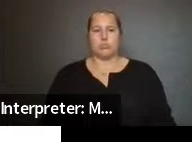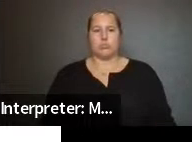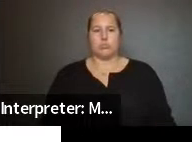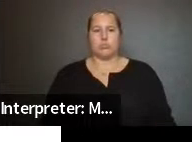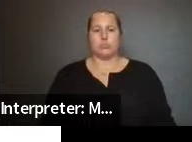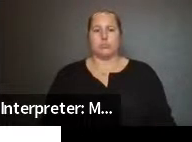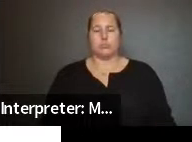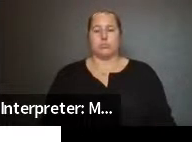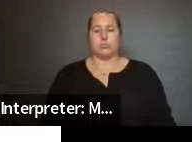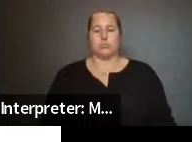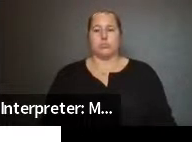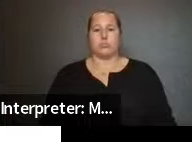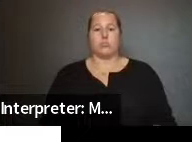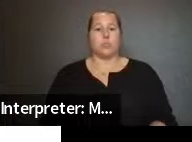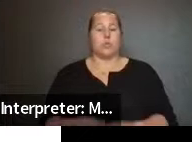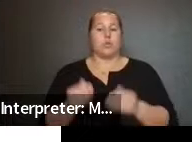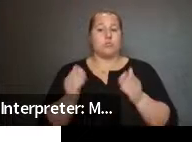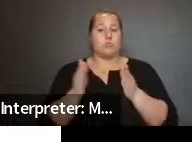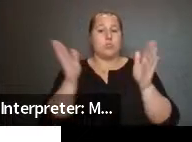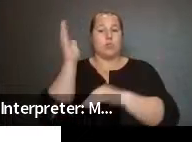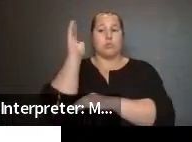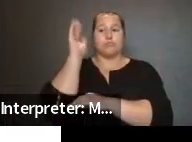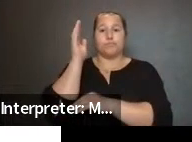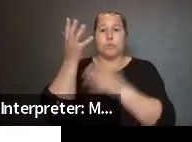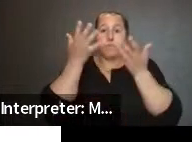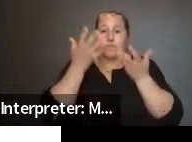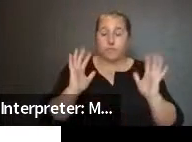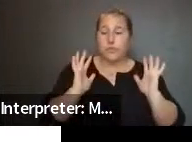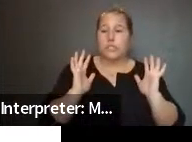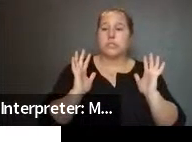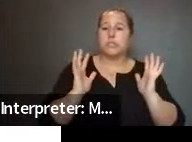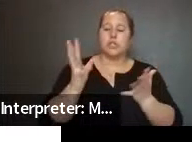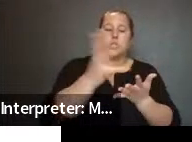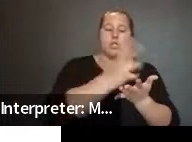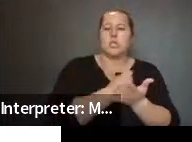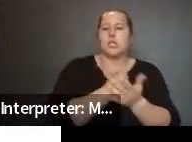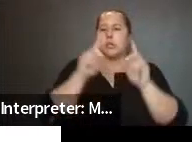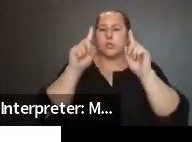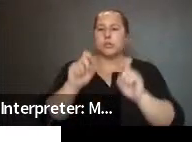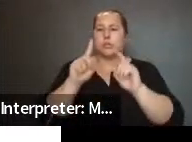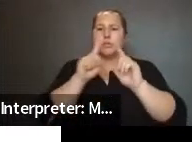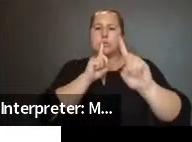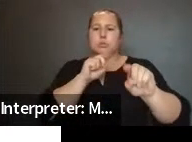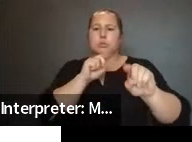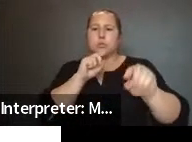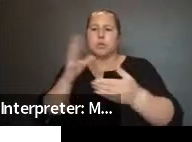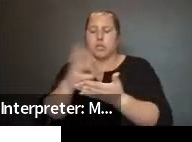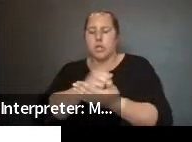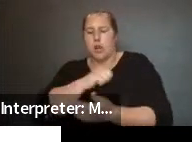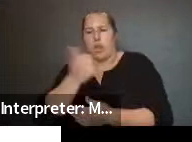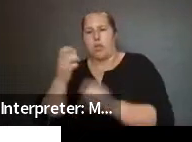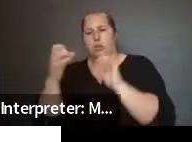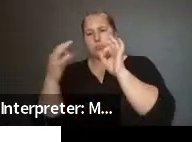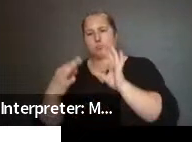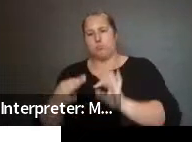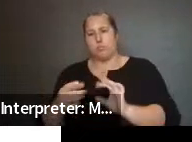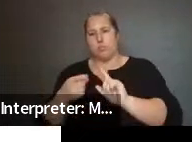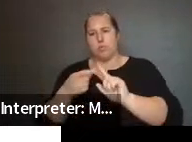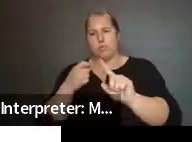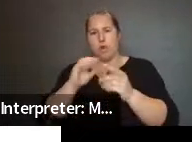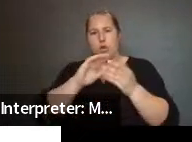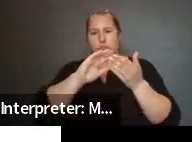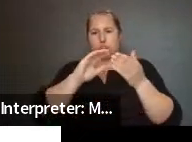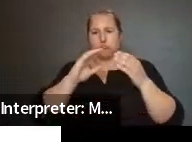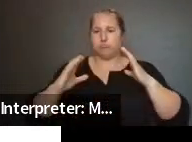After holding public input sessions, gathering survey responses, and collecting other input from citizens, City Council will publish